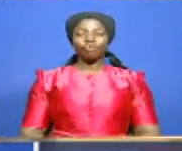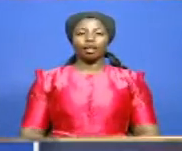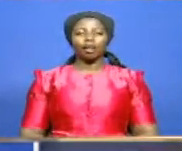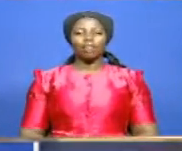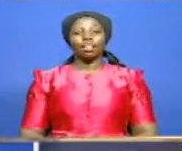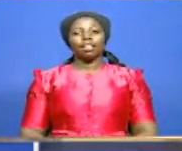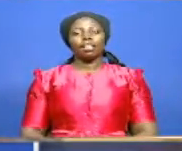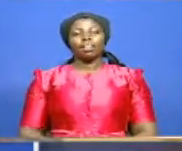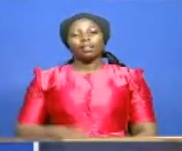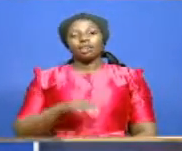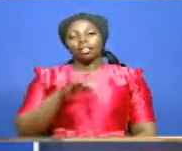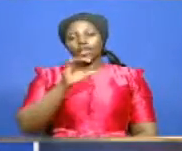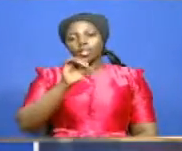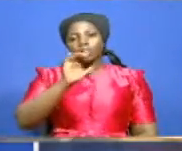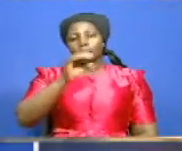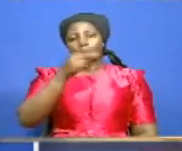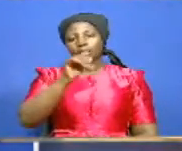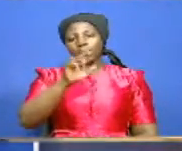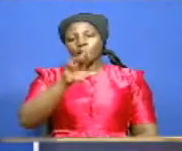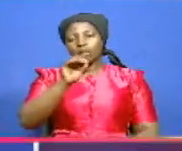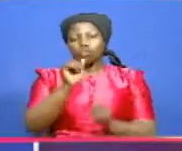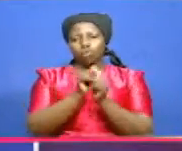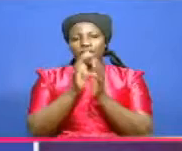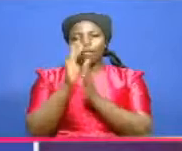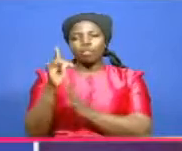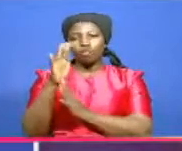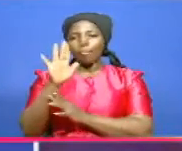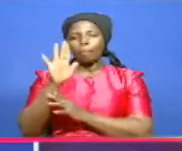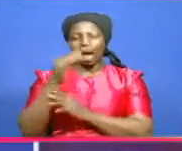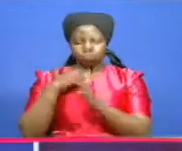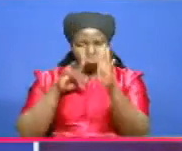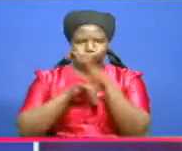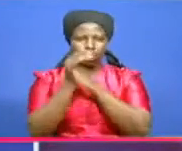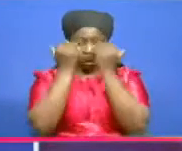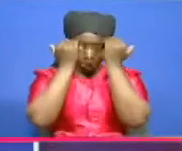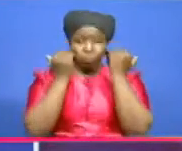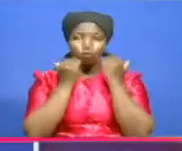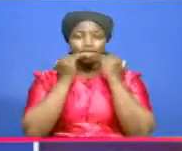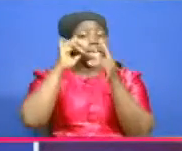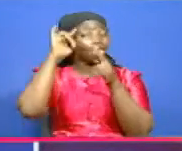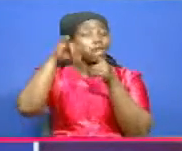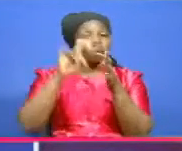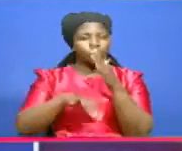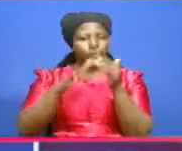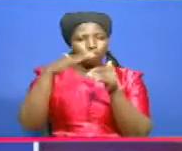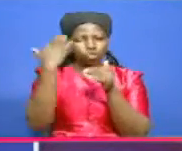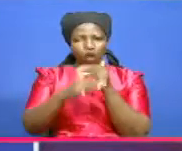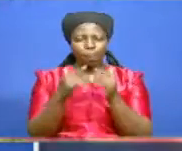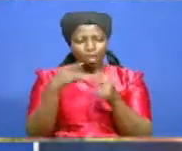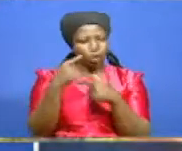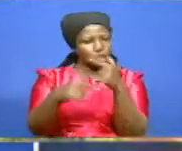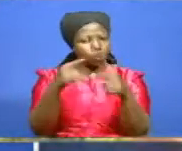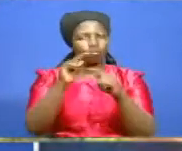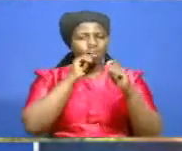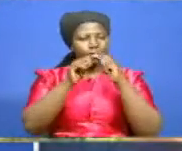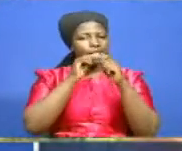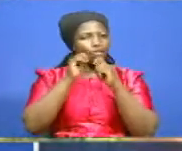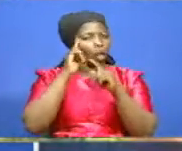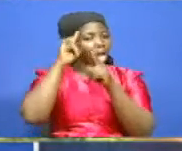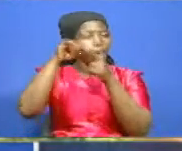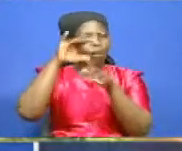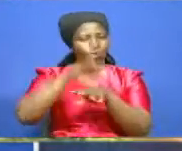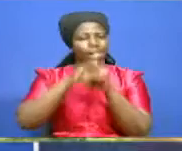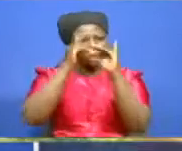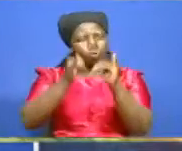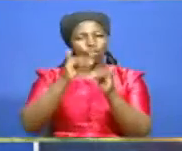Member Ocharo, an activist, has moved to court in a bid to stop the ongoing interviews for the search of new Chief Justice. Through his